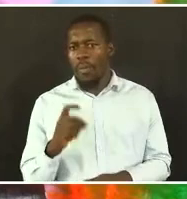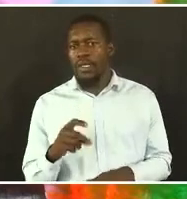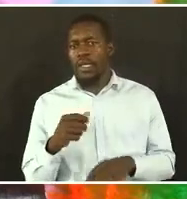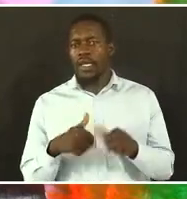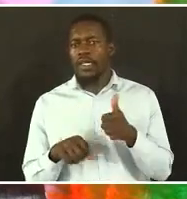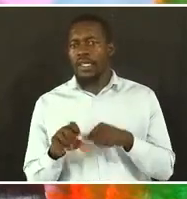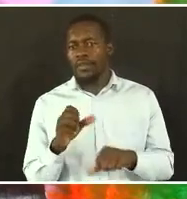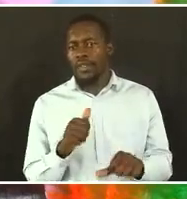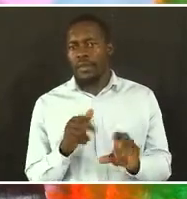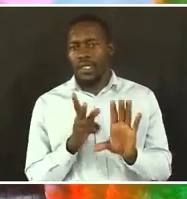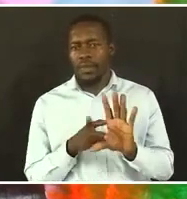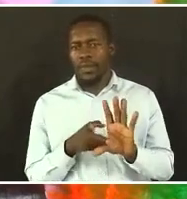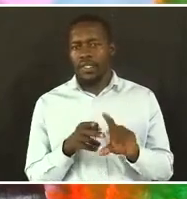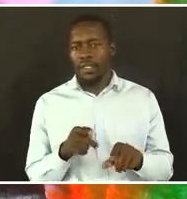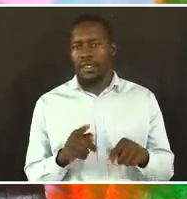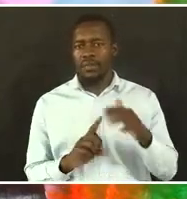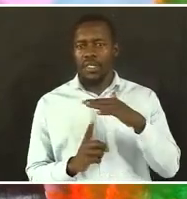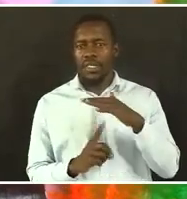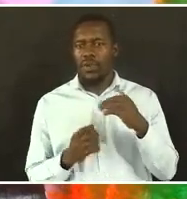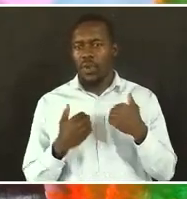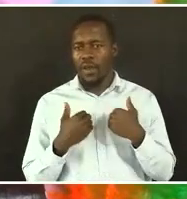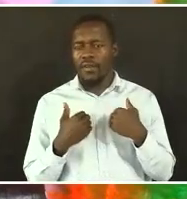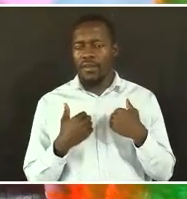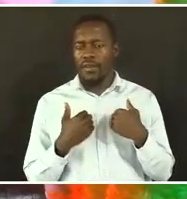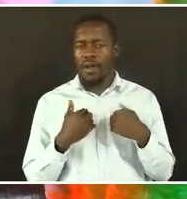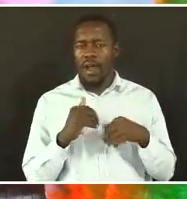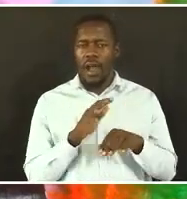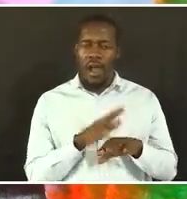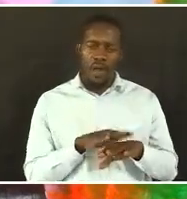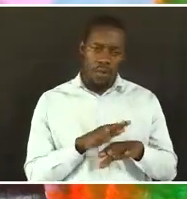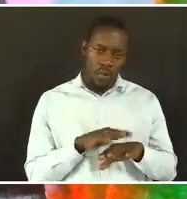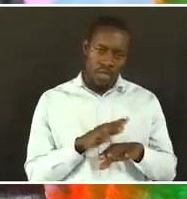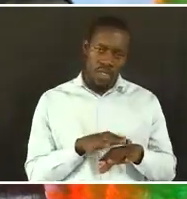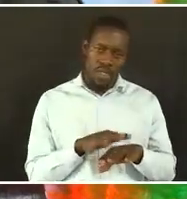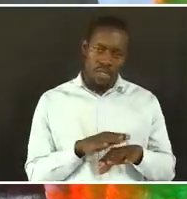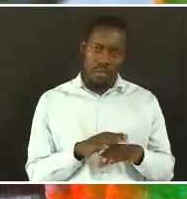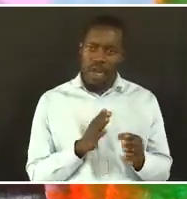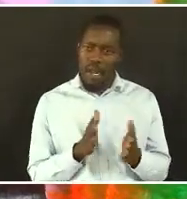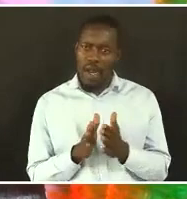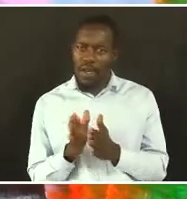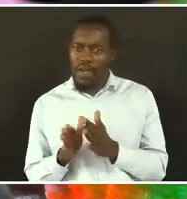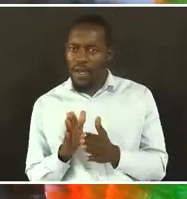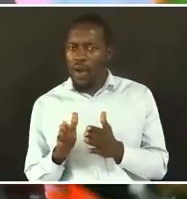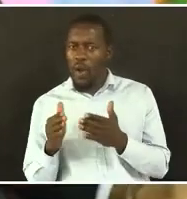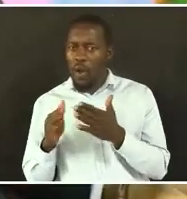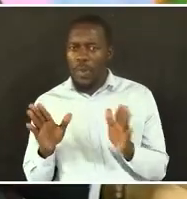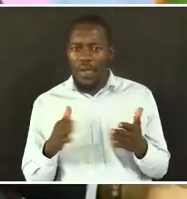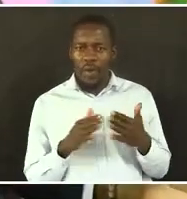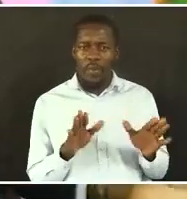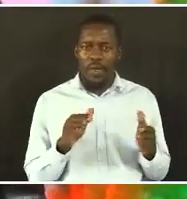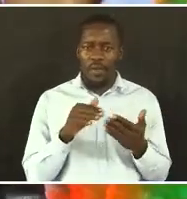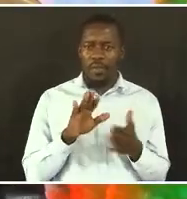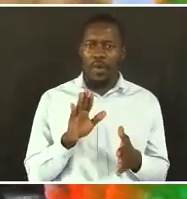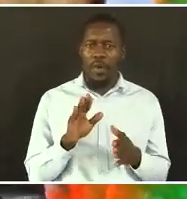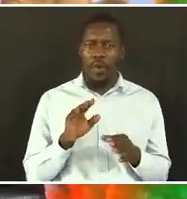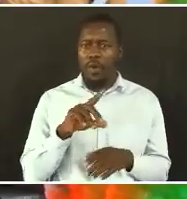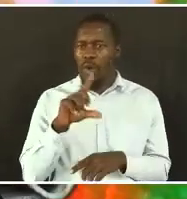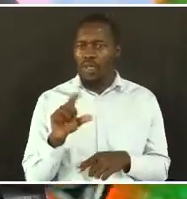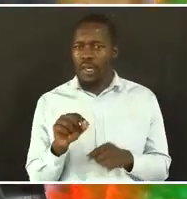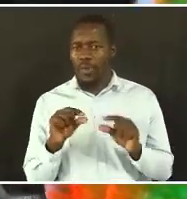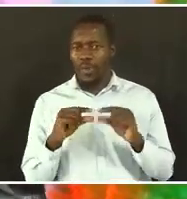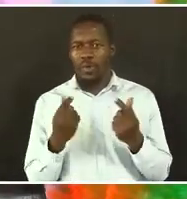this ministry. We have an organized form in which we can do it. We don't want to start opening WhatsApp groups everywhere. But we are